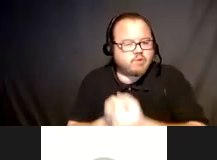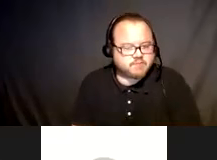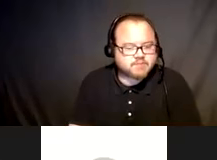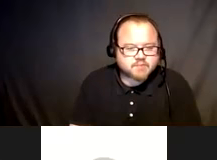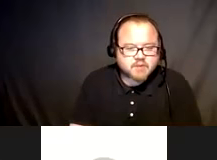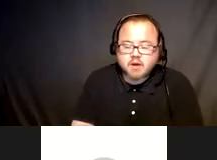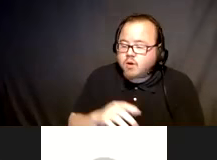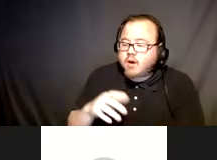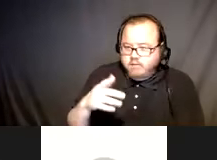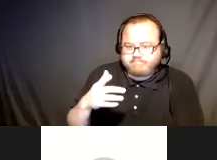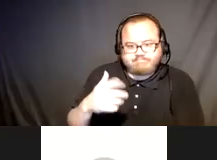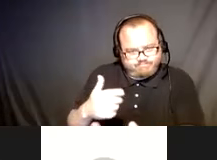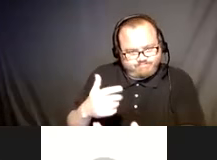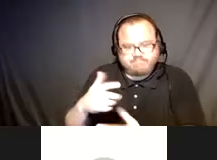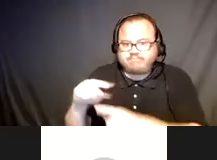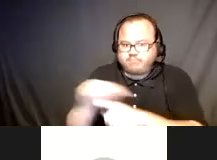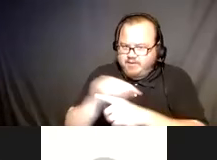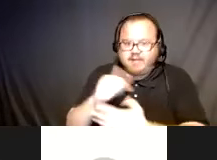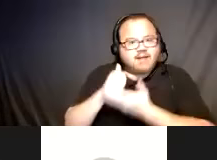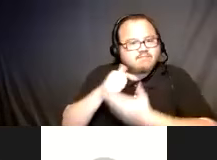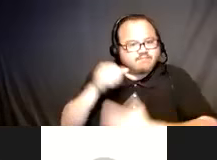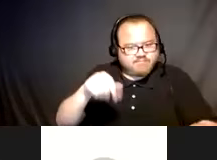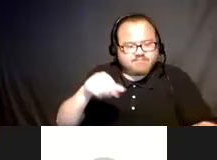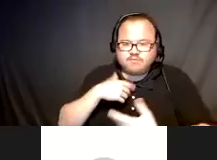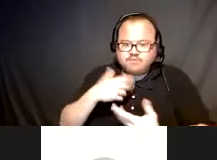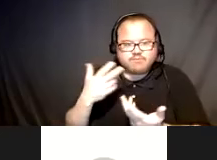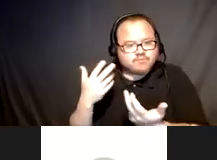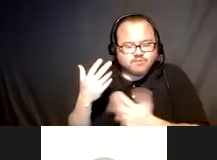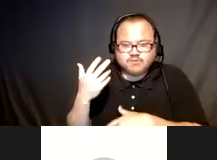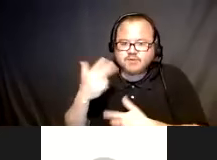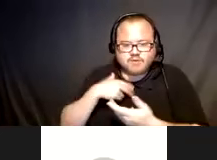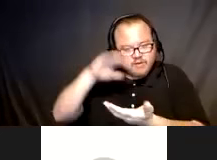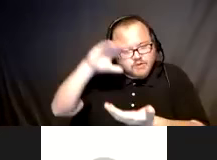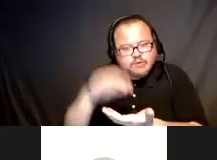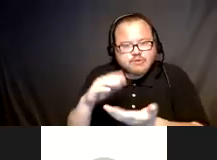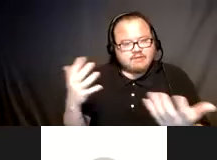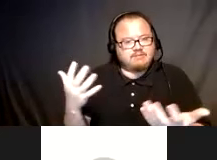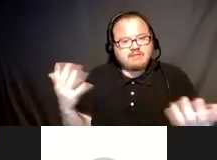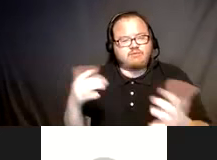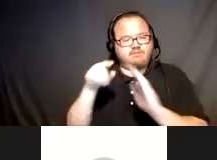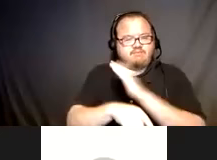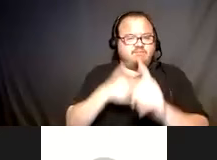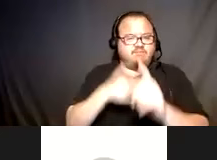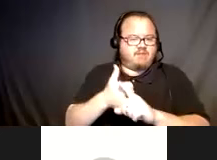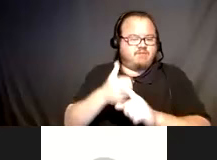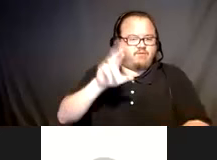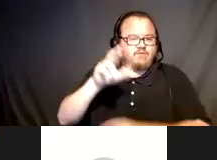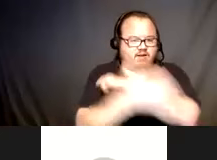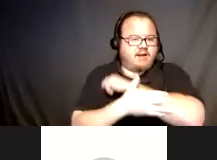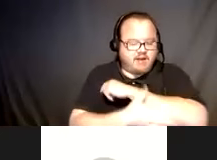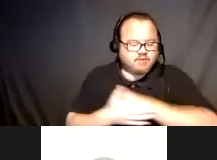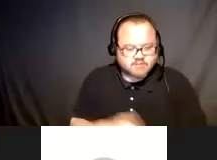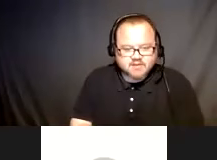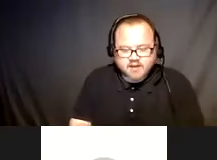help us in our efforts to reduce suicides here in Riverside County, and then they also help us to